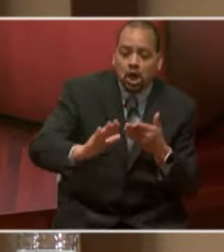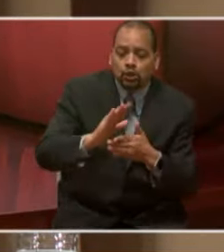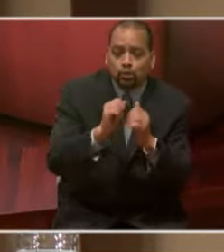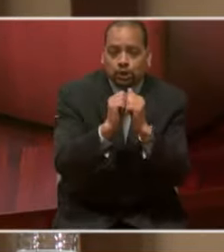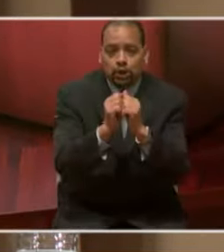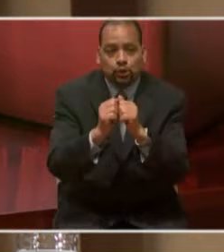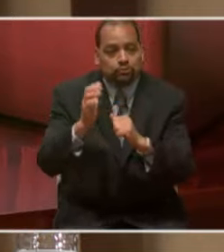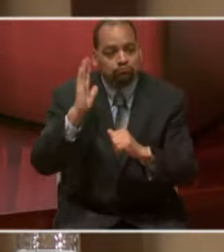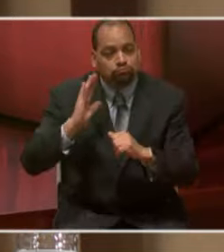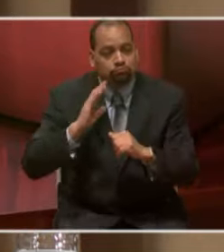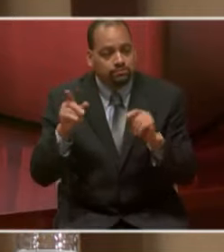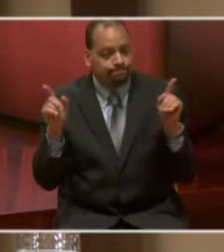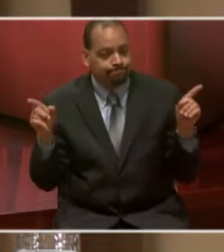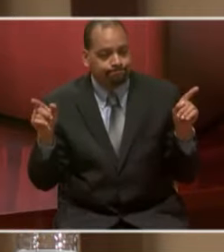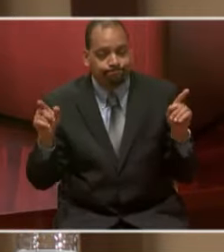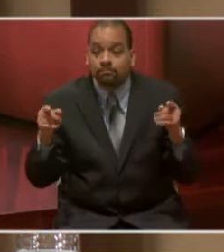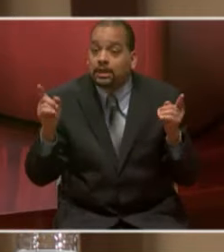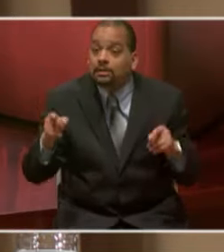He was something.